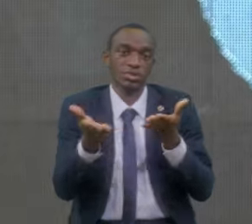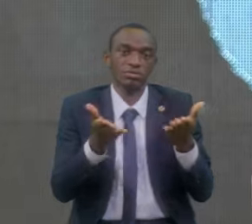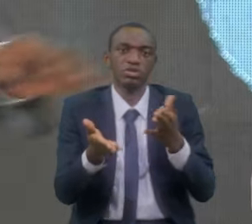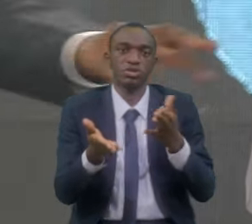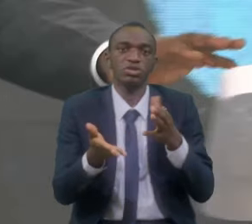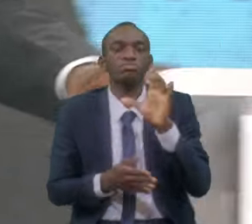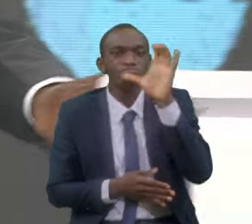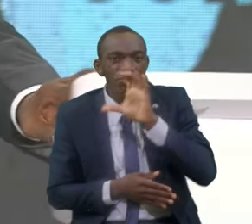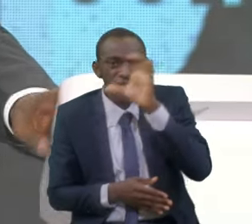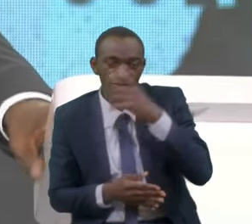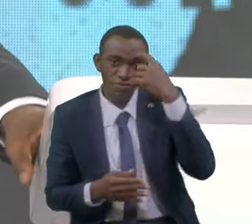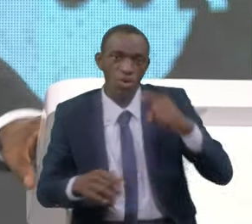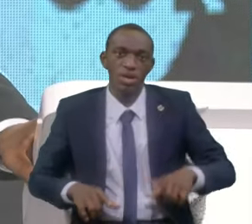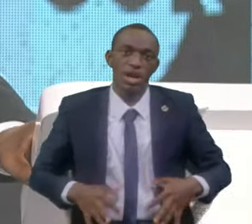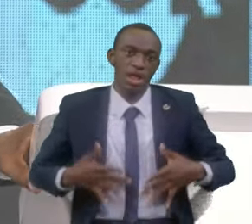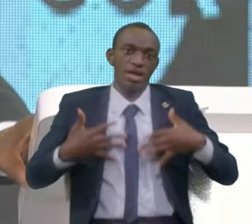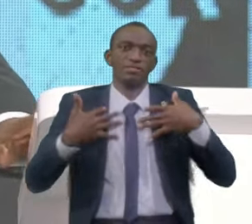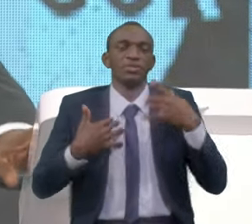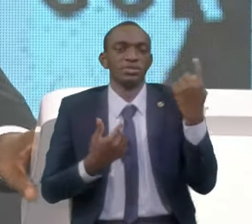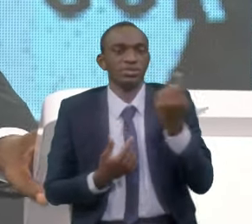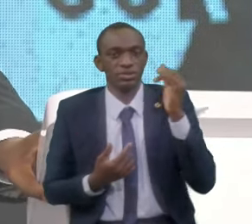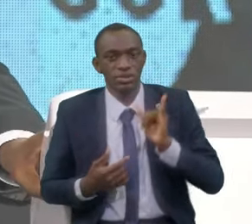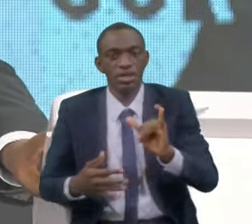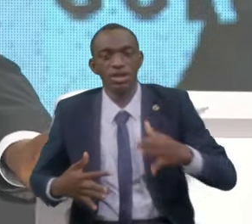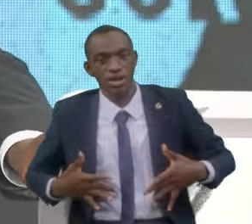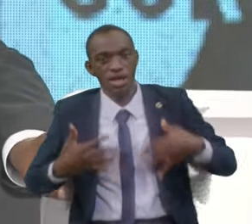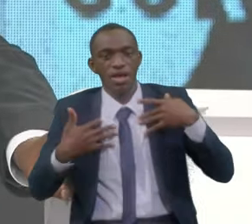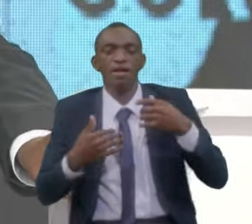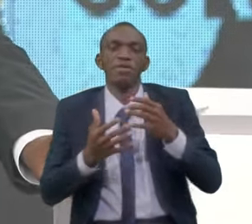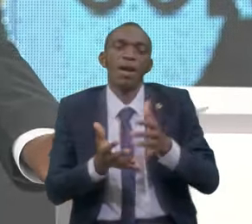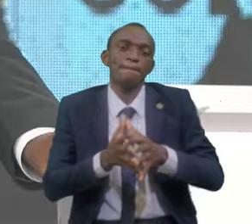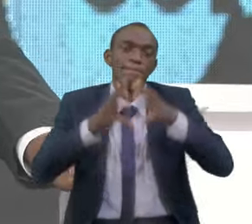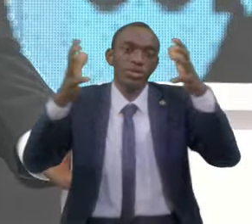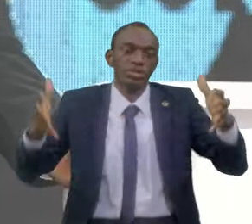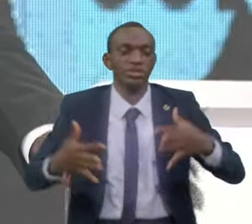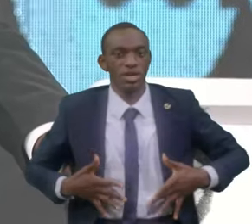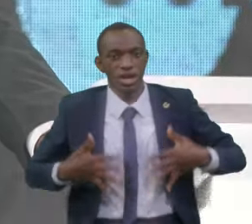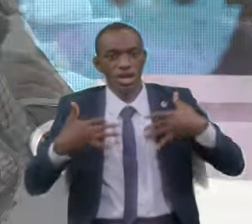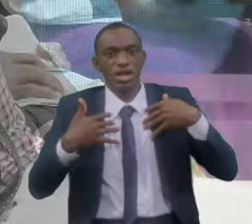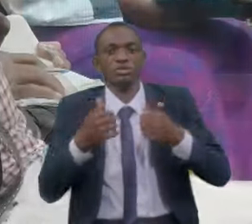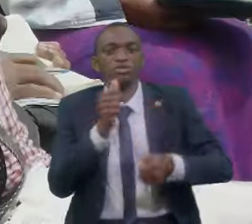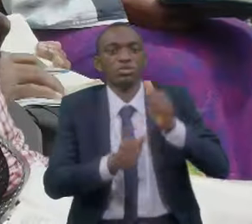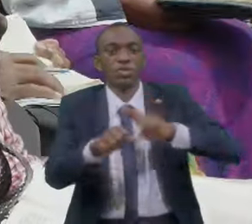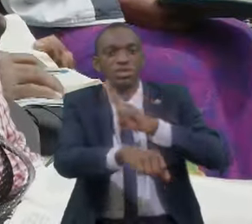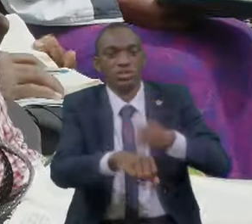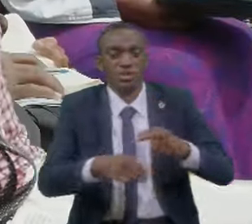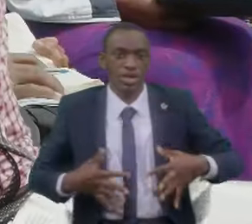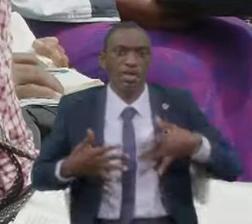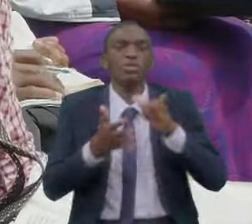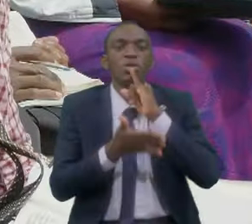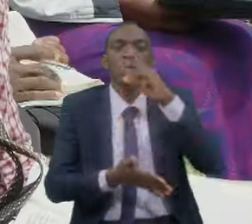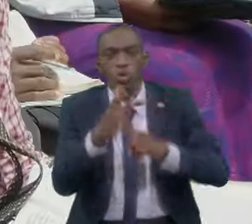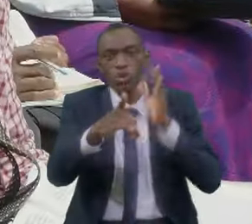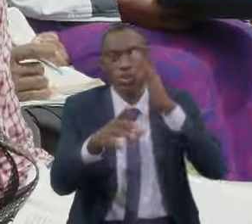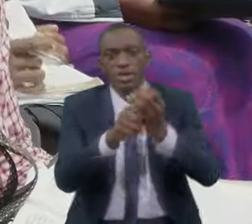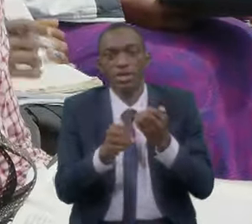abundant life, supernatural life. That's what you'll get before you go home. I will not